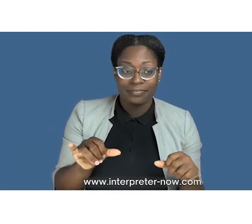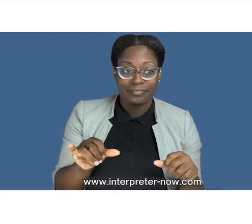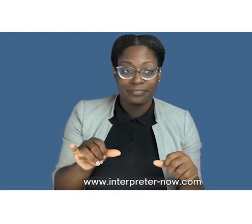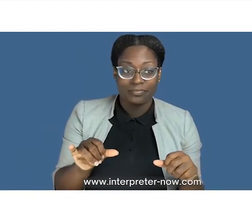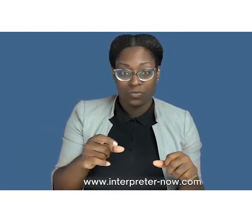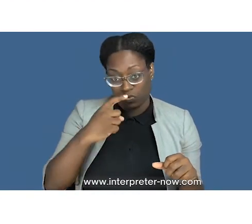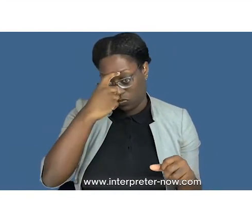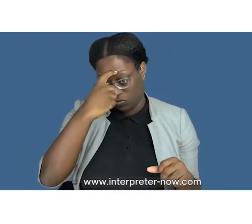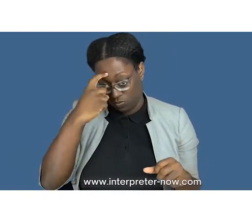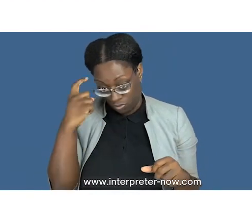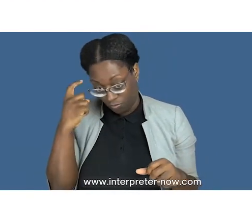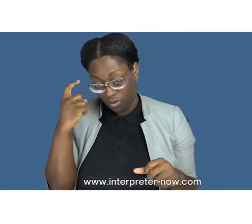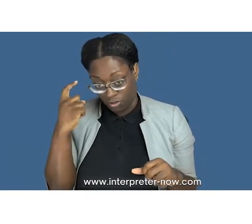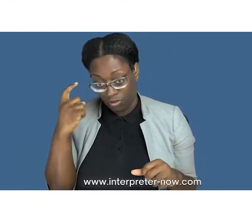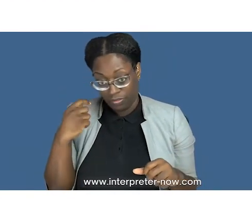cognitively,